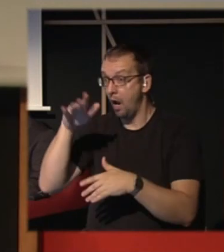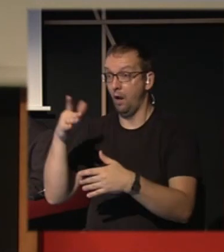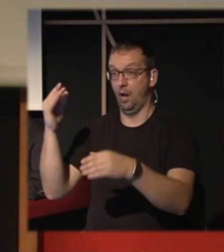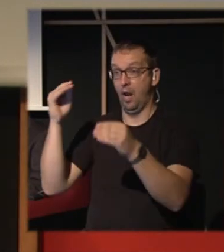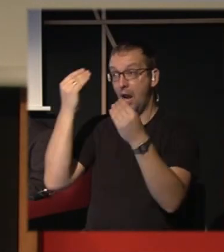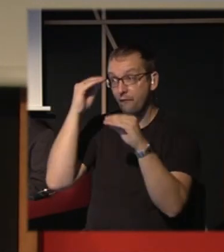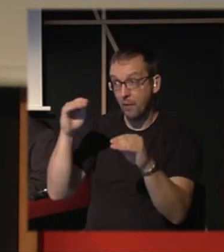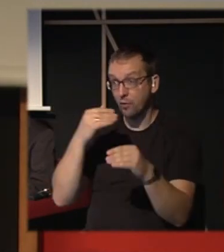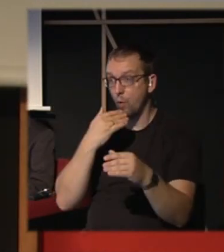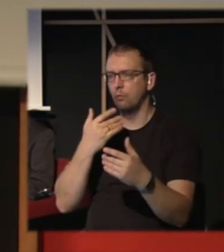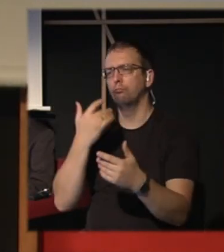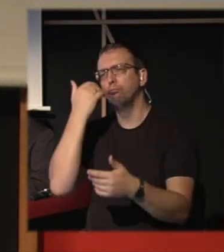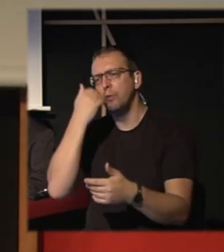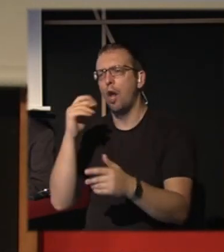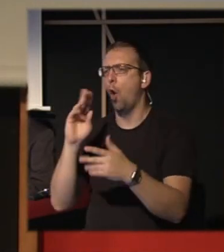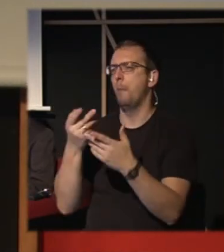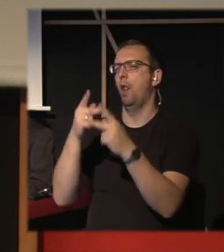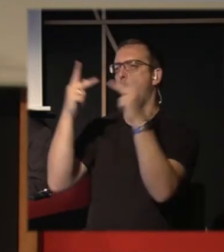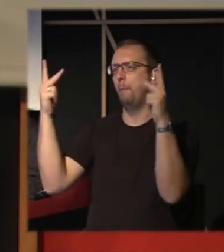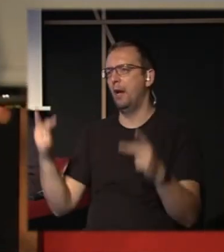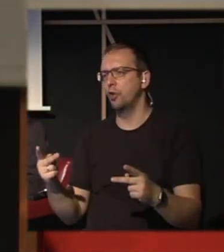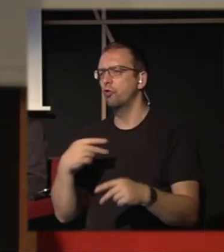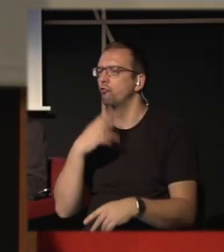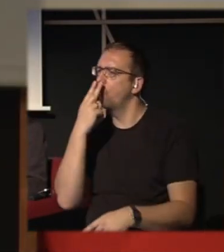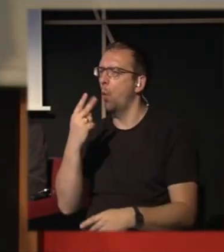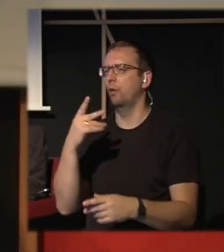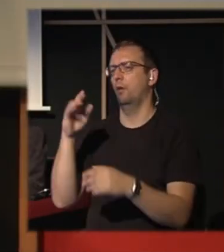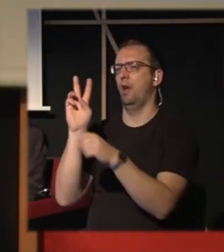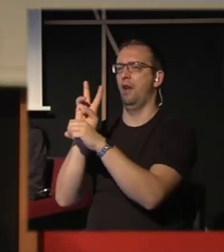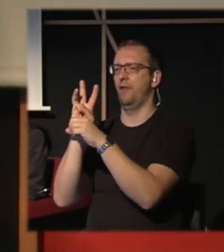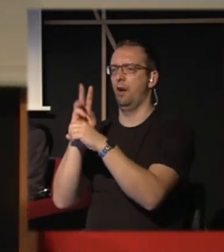everything you need there. Thank you, Johan. Thank you, Alexis. Thank you.